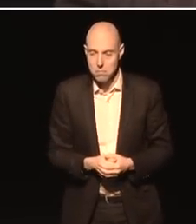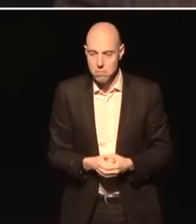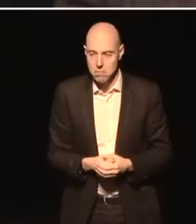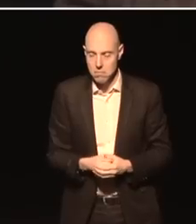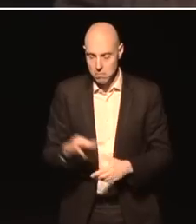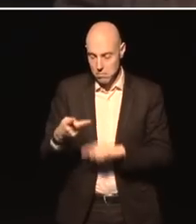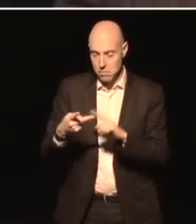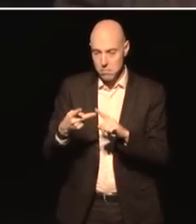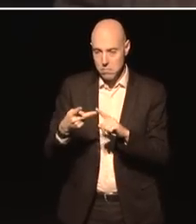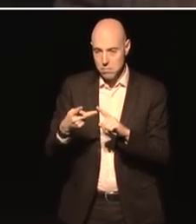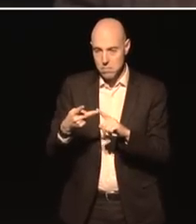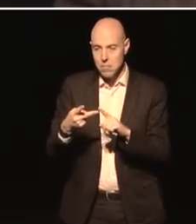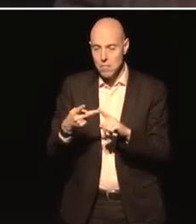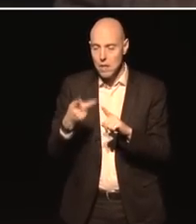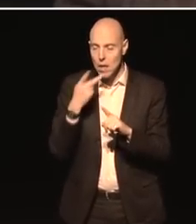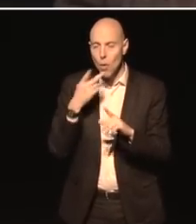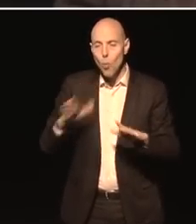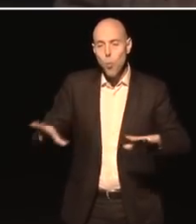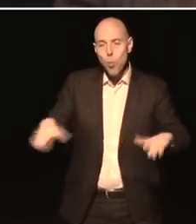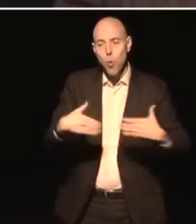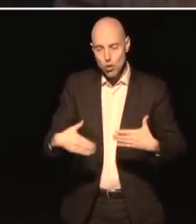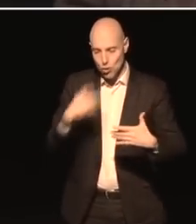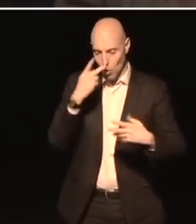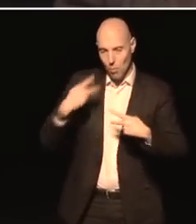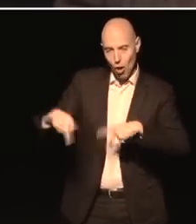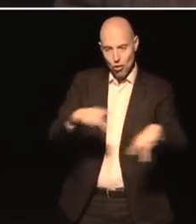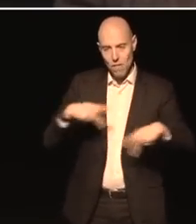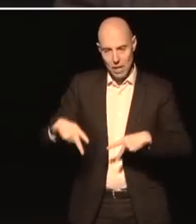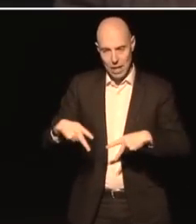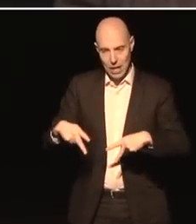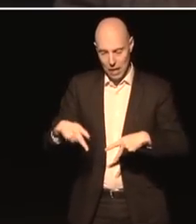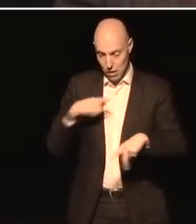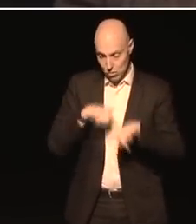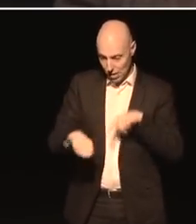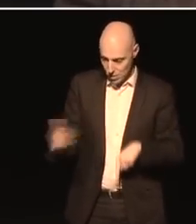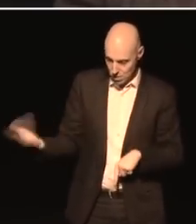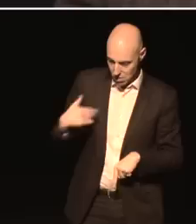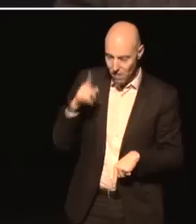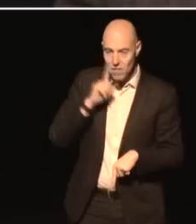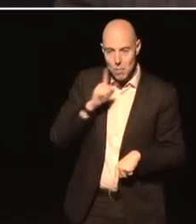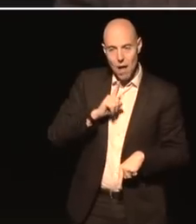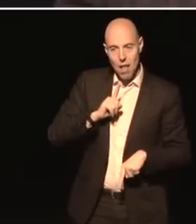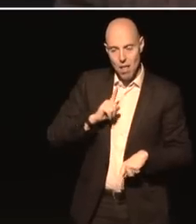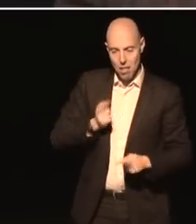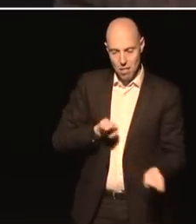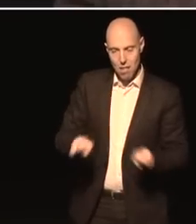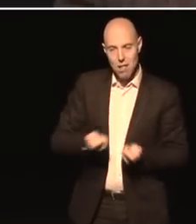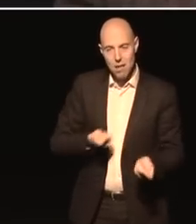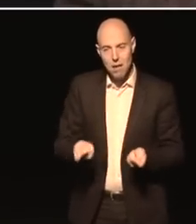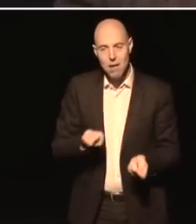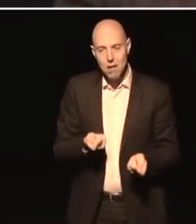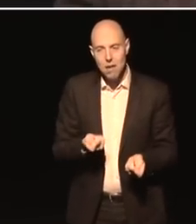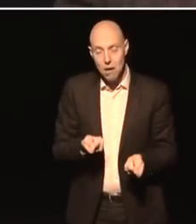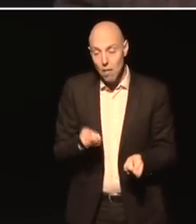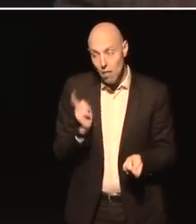Through our choreographic workshops, we try to encourage female choreographers. And that's something that has